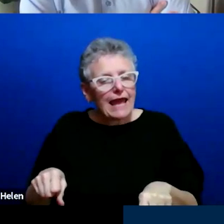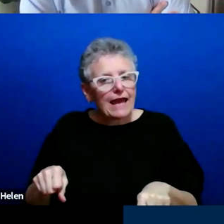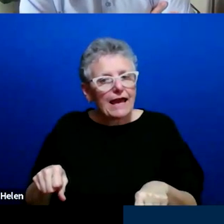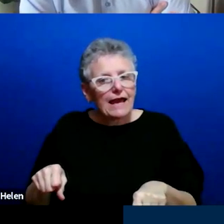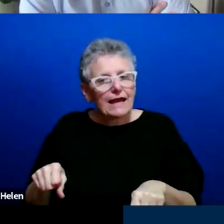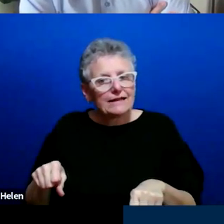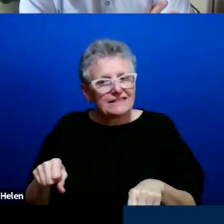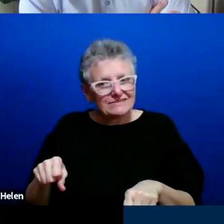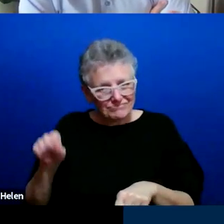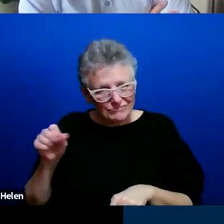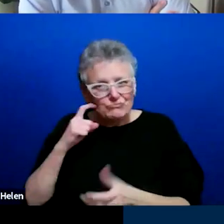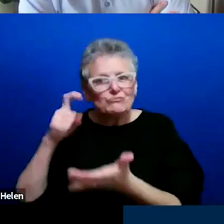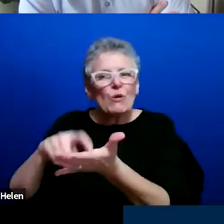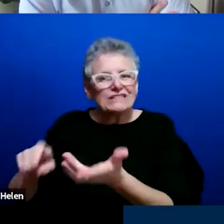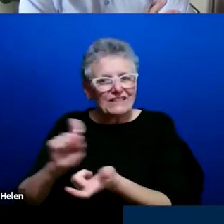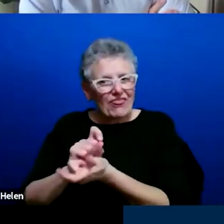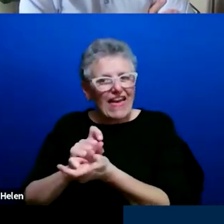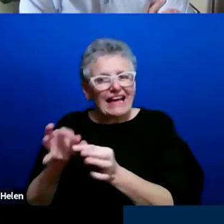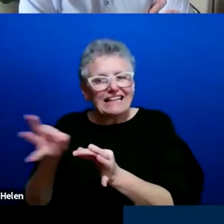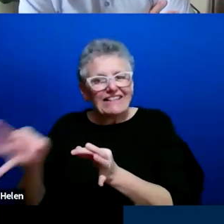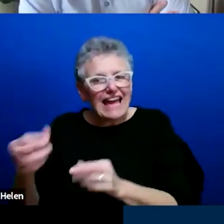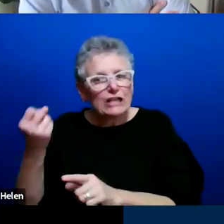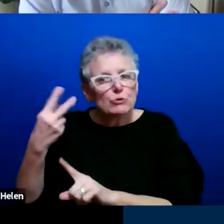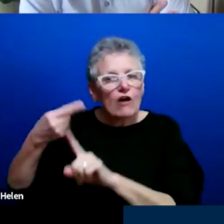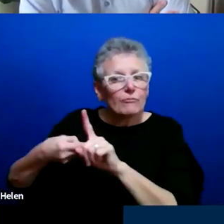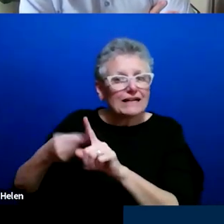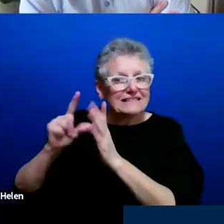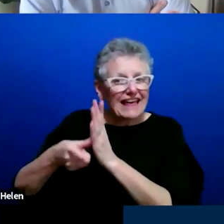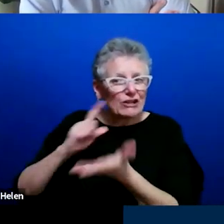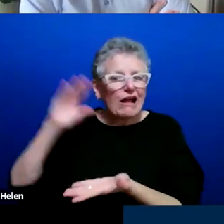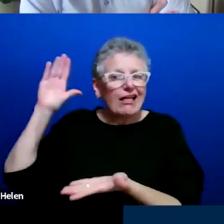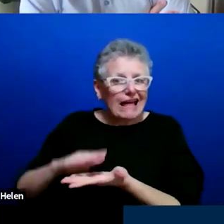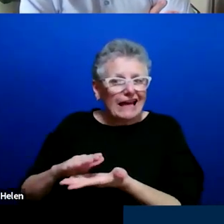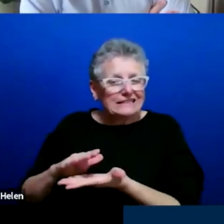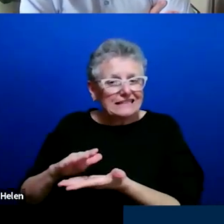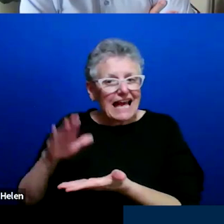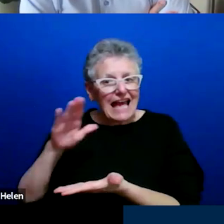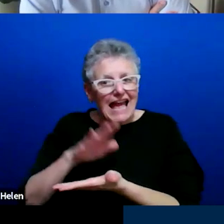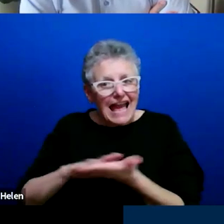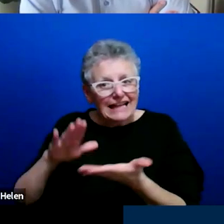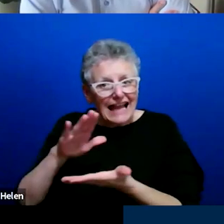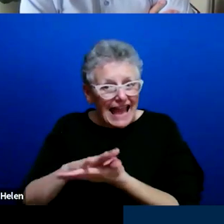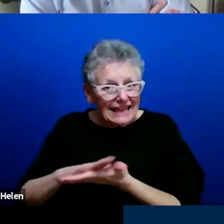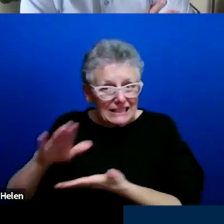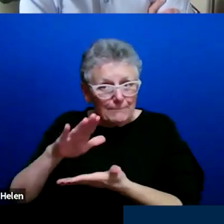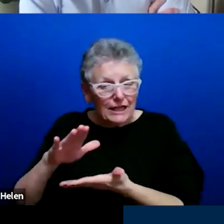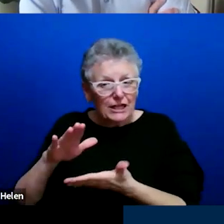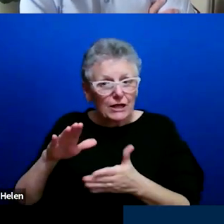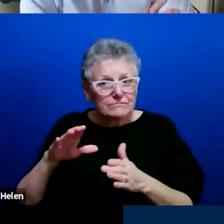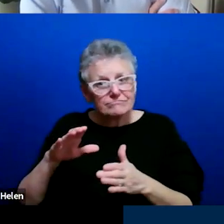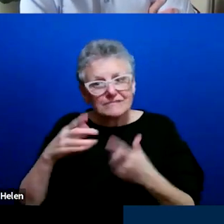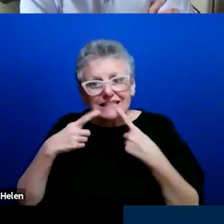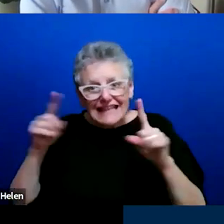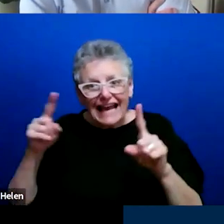12 years later. That means we can see decreased academic performance, decreased language acquisition.